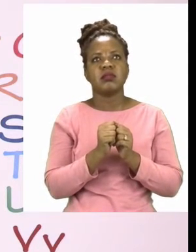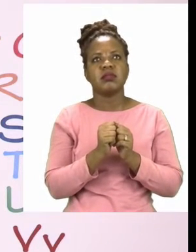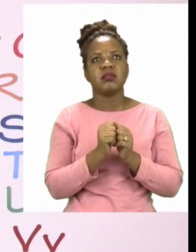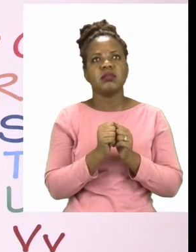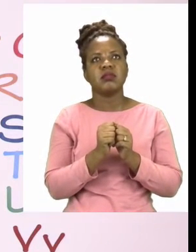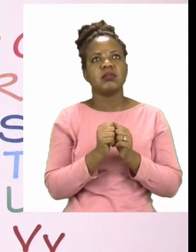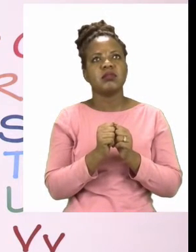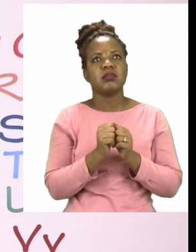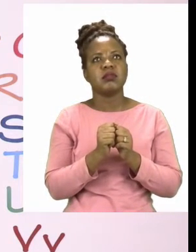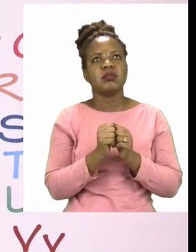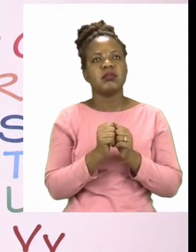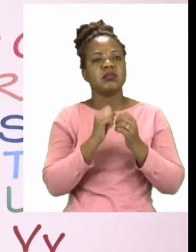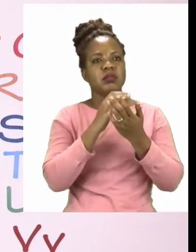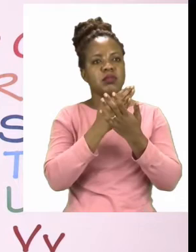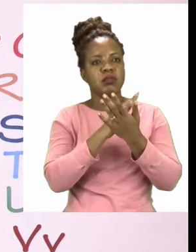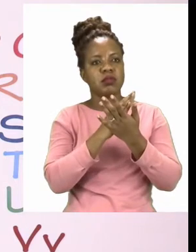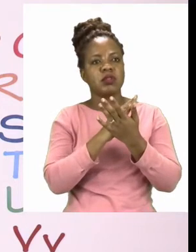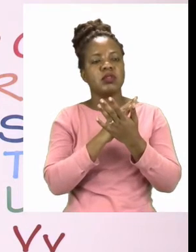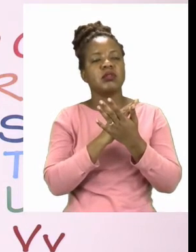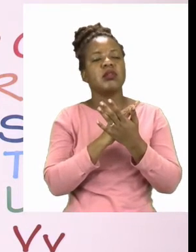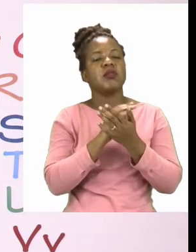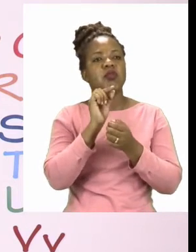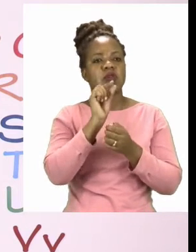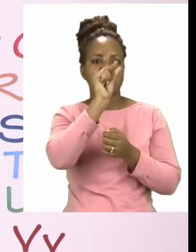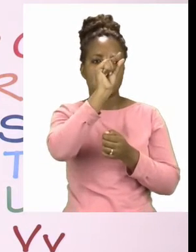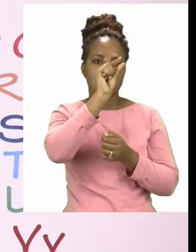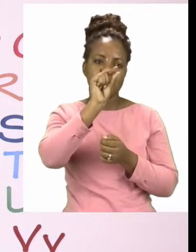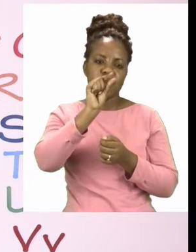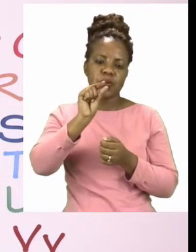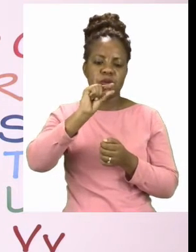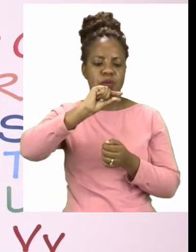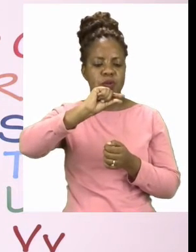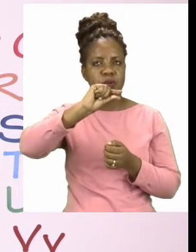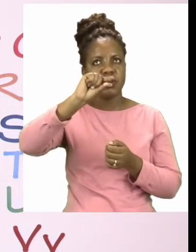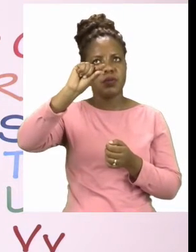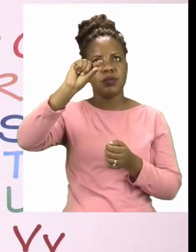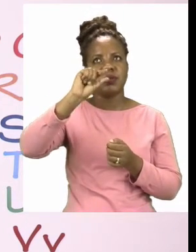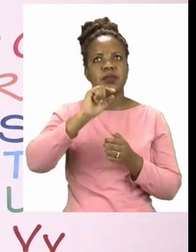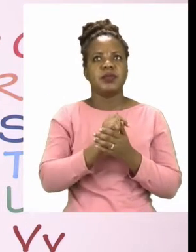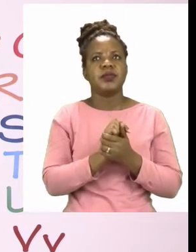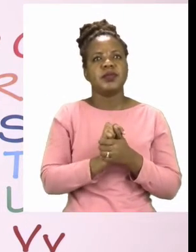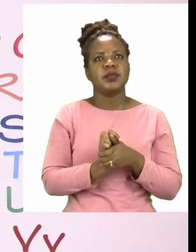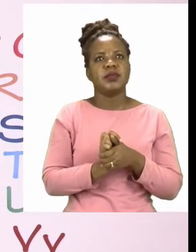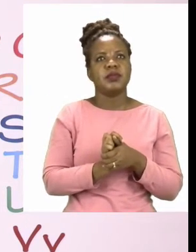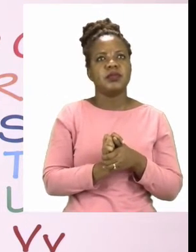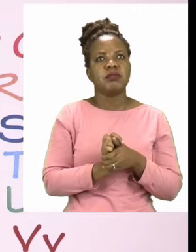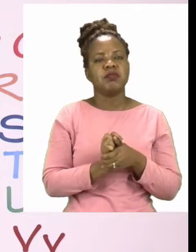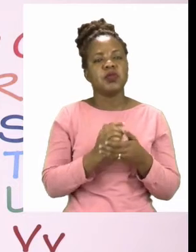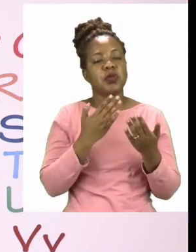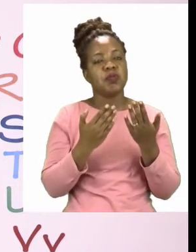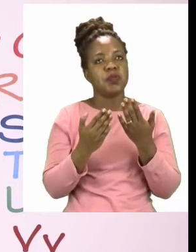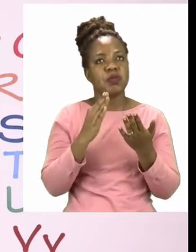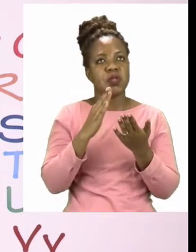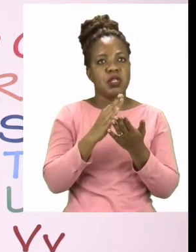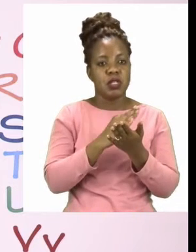can go across. So if you find a word going across, it might be sharing one